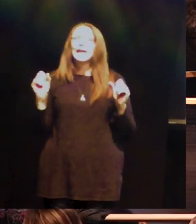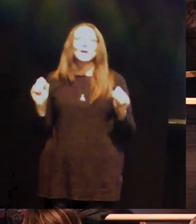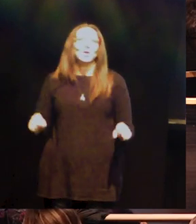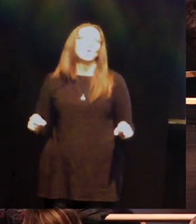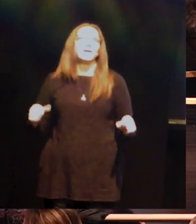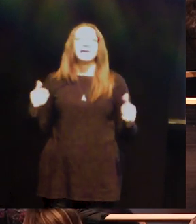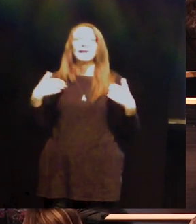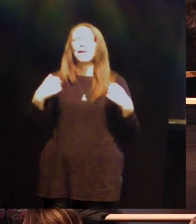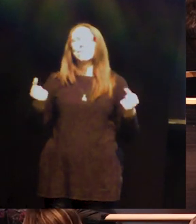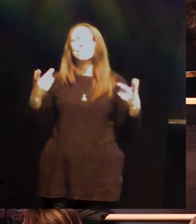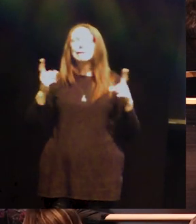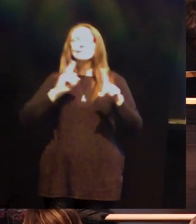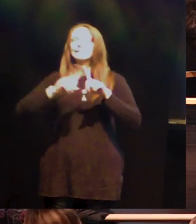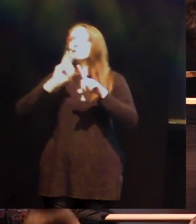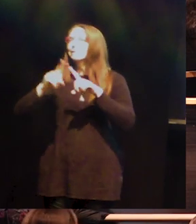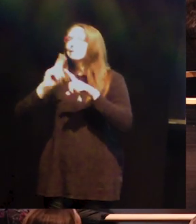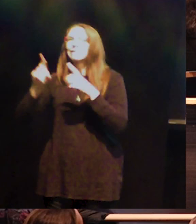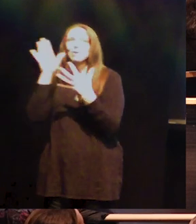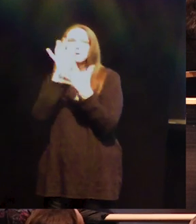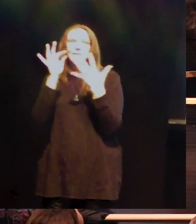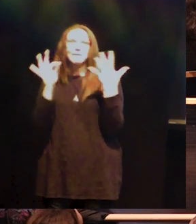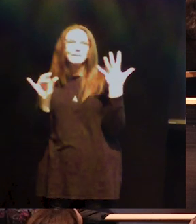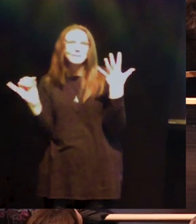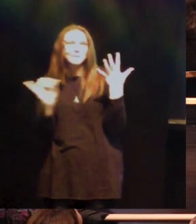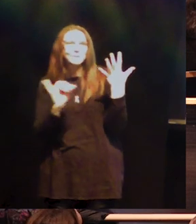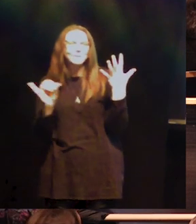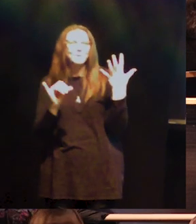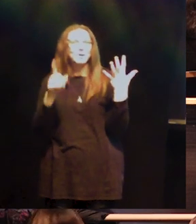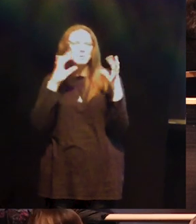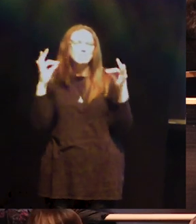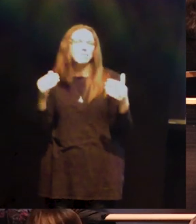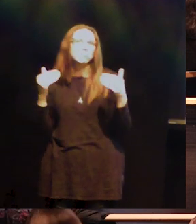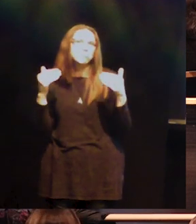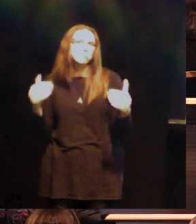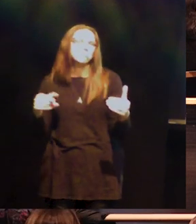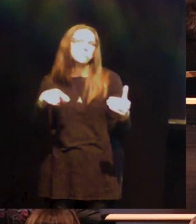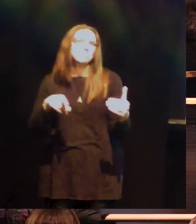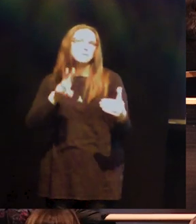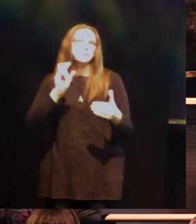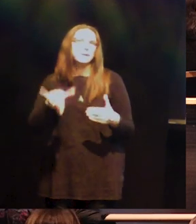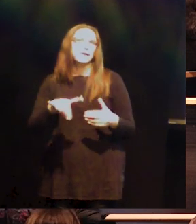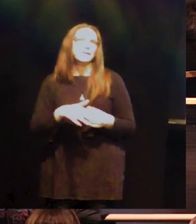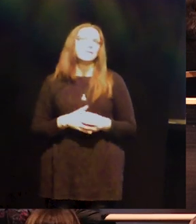It could have gone in any number of directions, too. And this is the direction we chose. But, I mean,